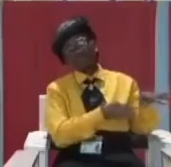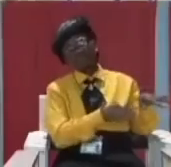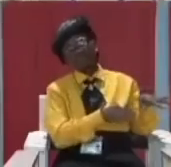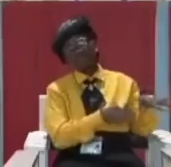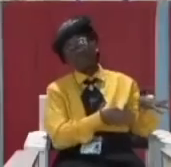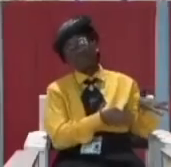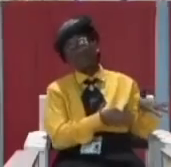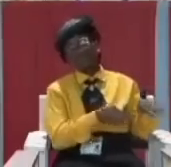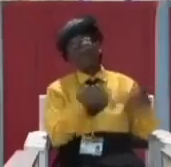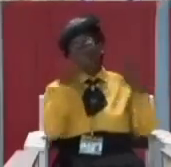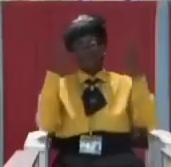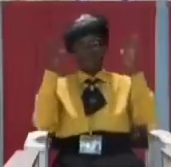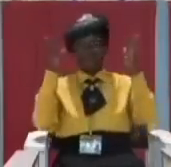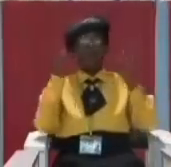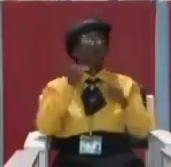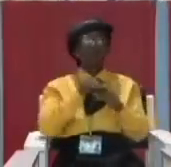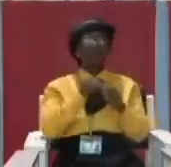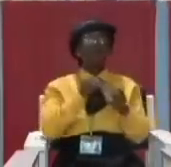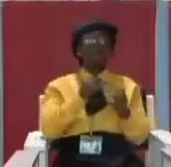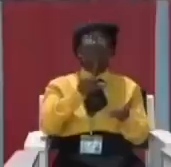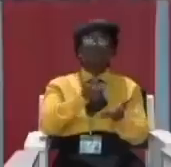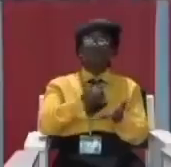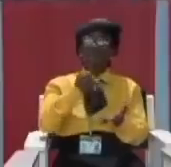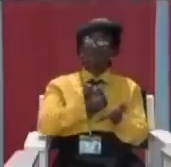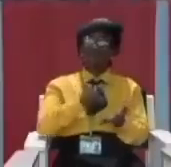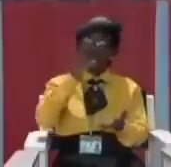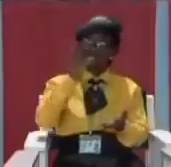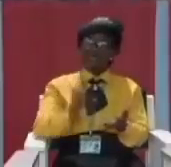In Luke chapter 5, from verse 1 to 11,